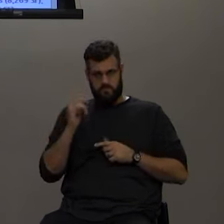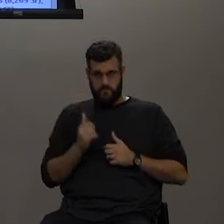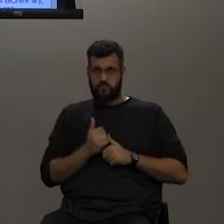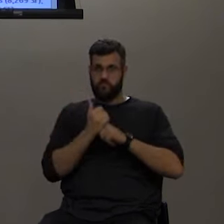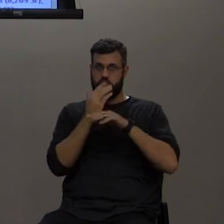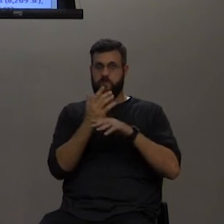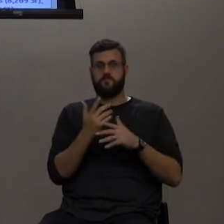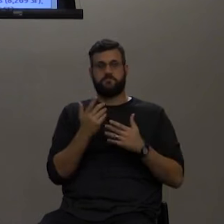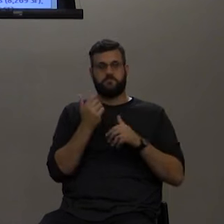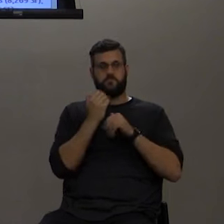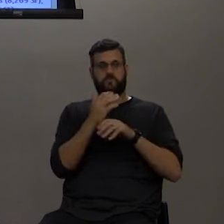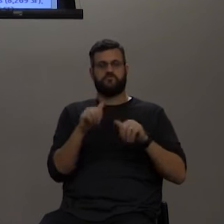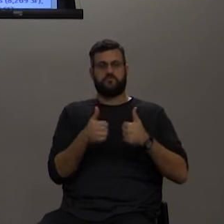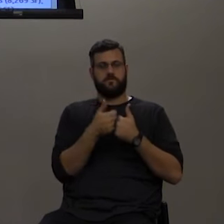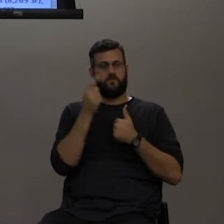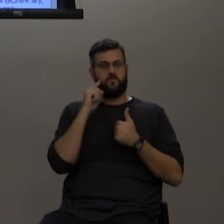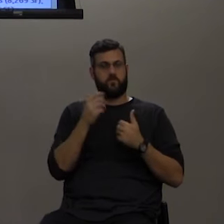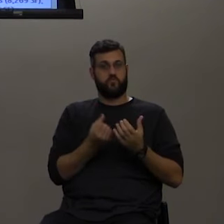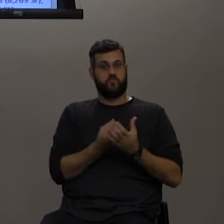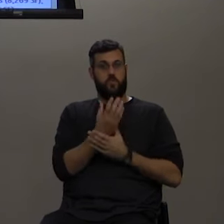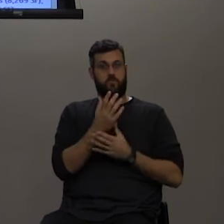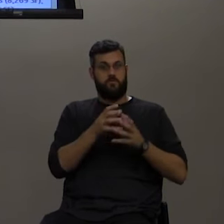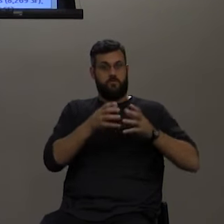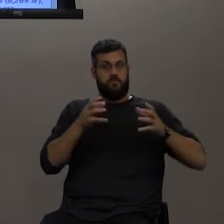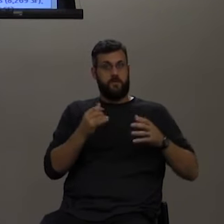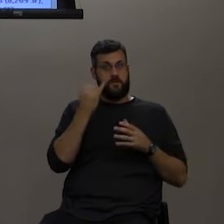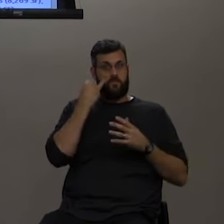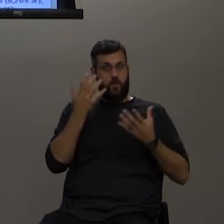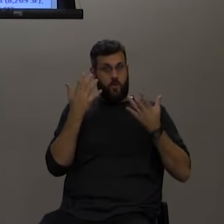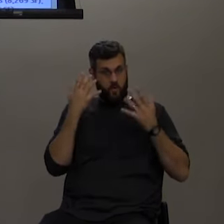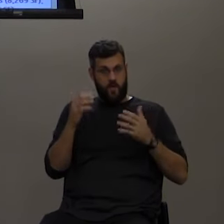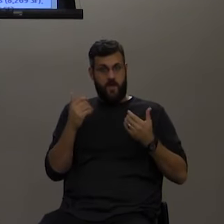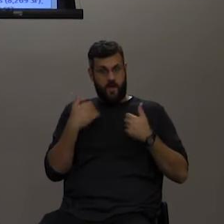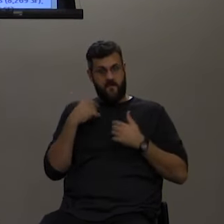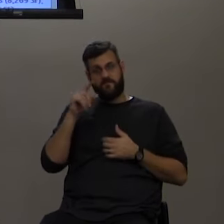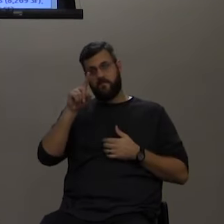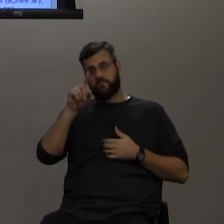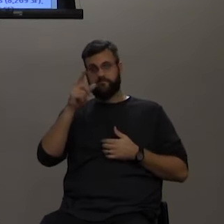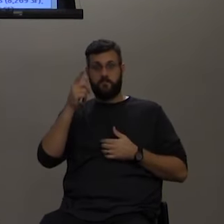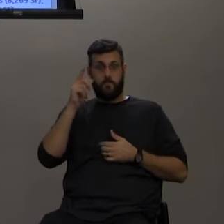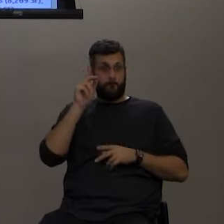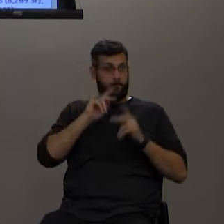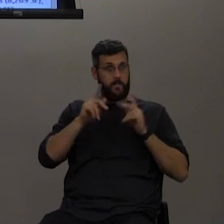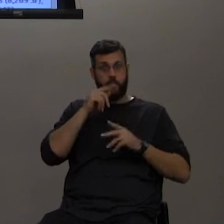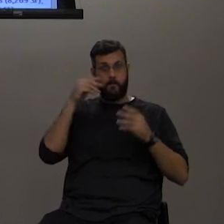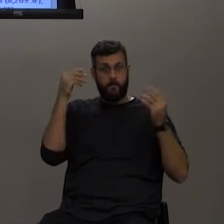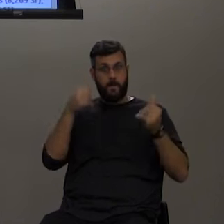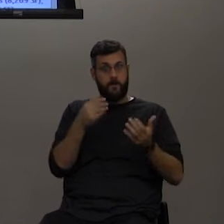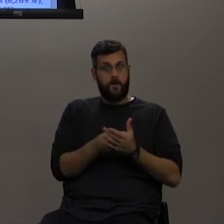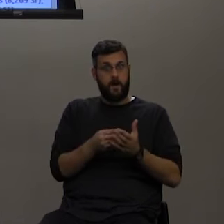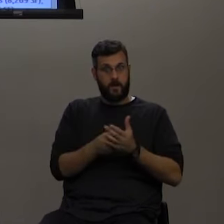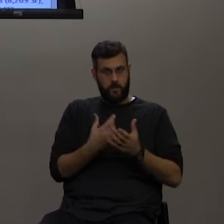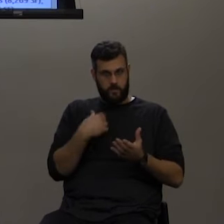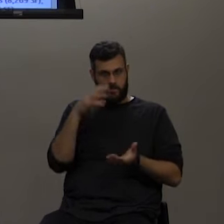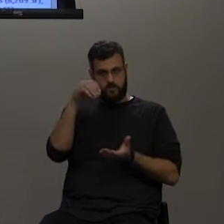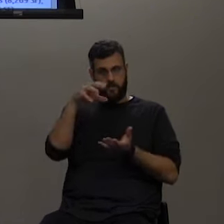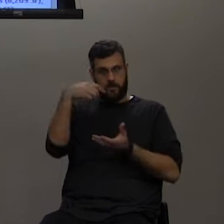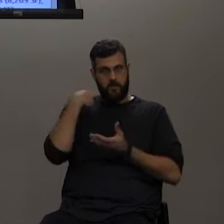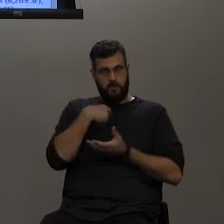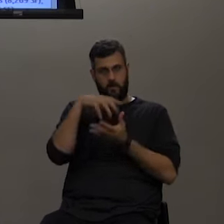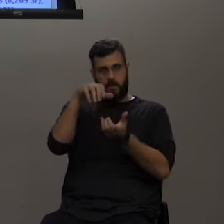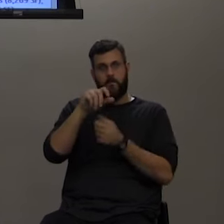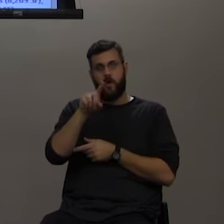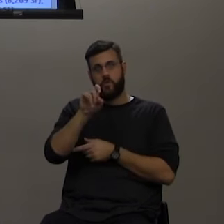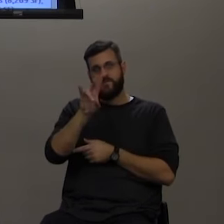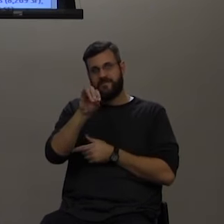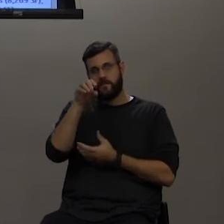in growth, because if we're already capturing 170% of the sales that are occurring here in the community, there has to be a